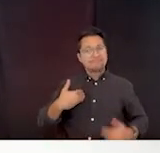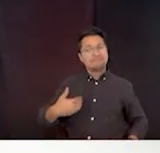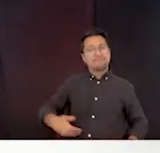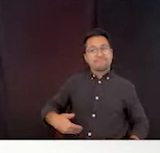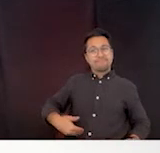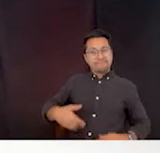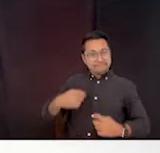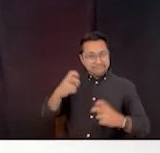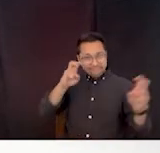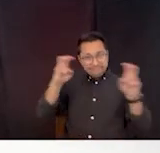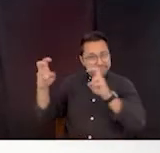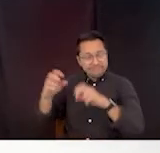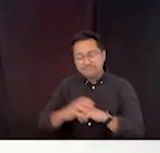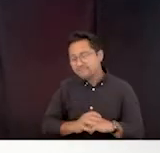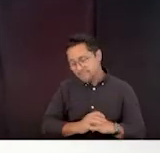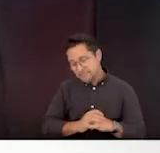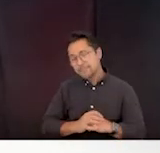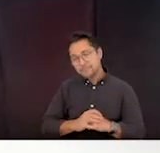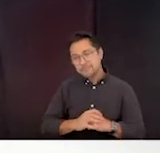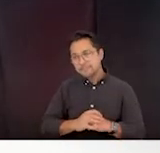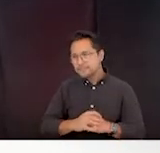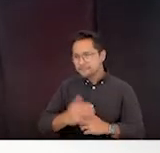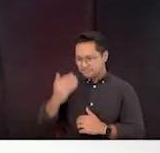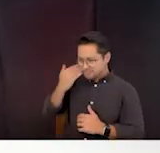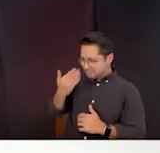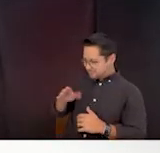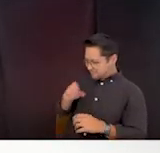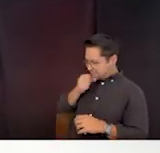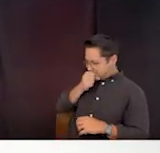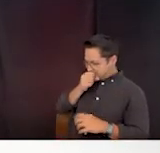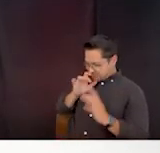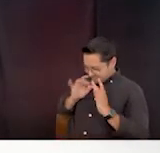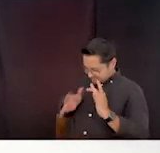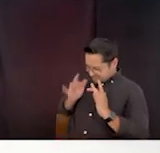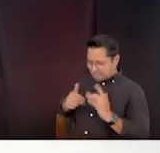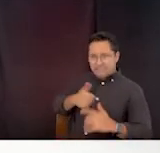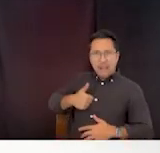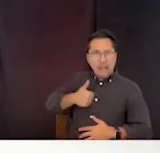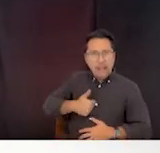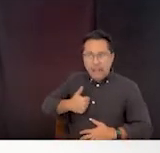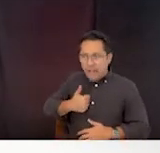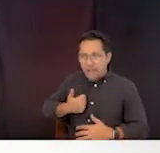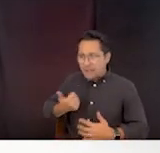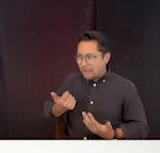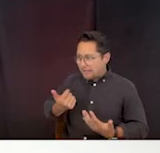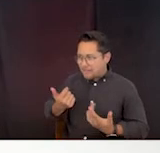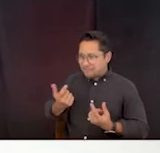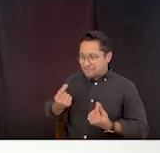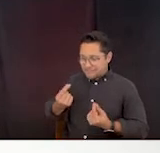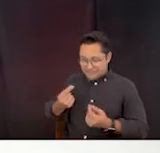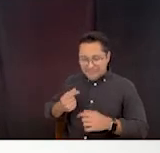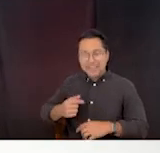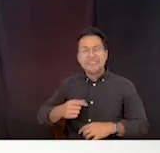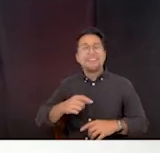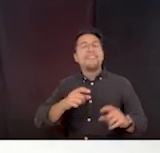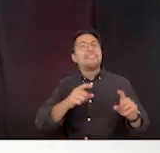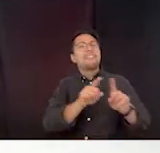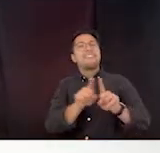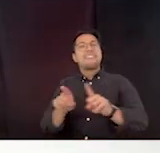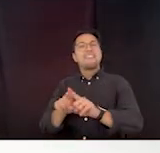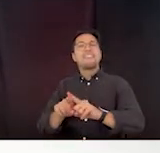well as doctors. I don't know what I'm doing to make this cut out, I apologize. And then,